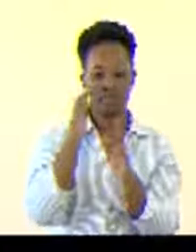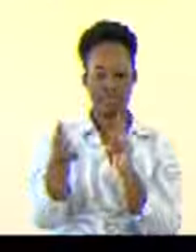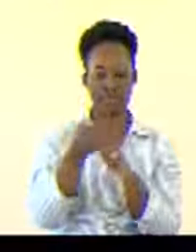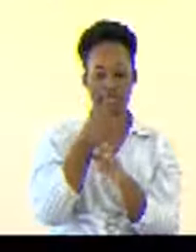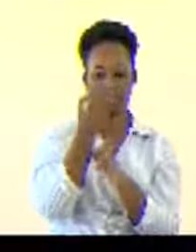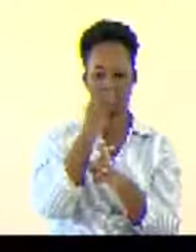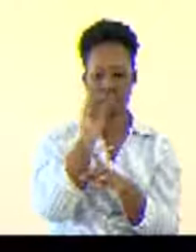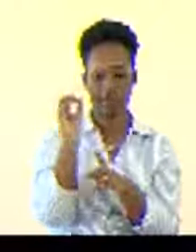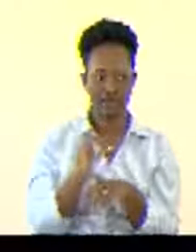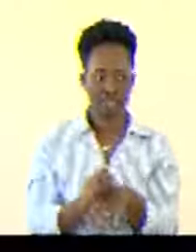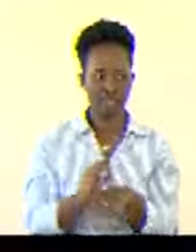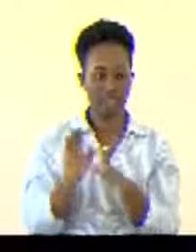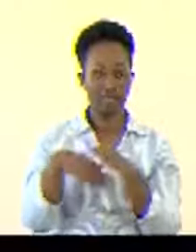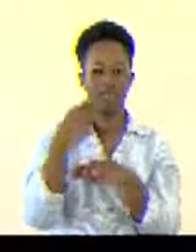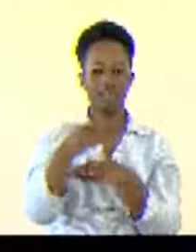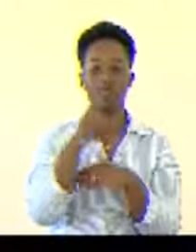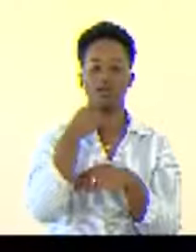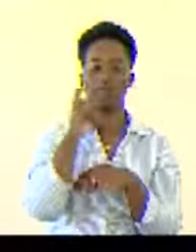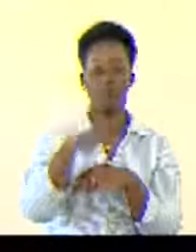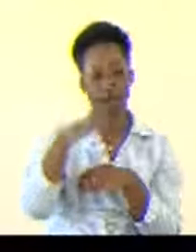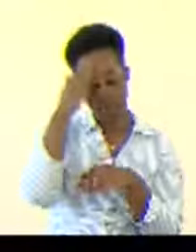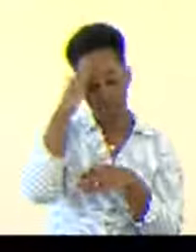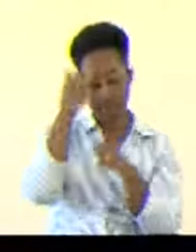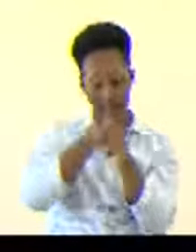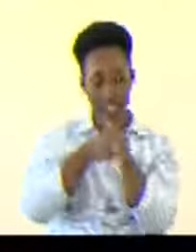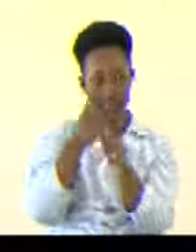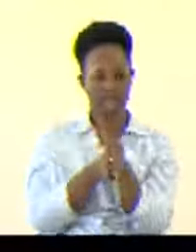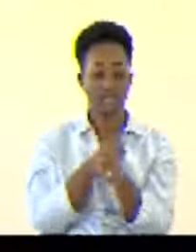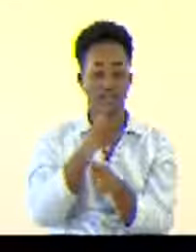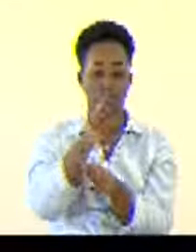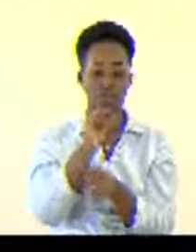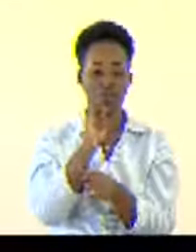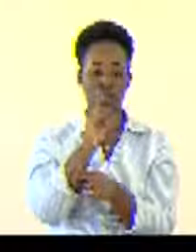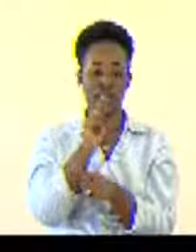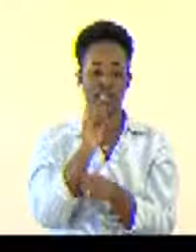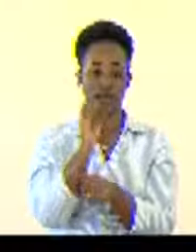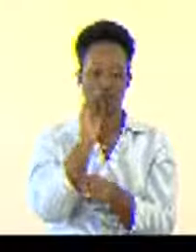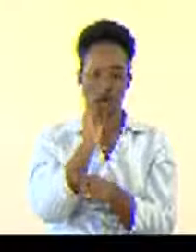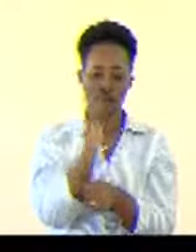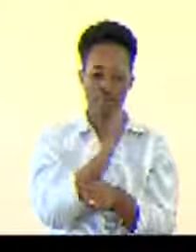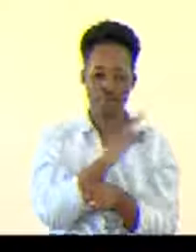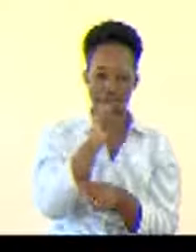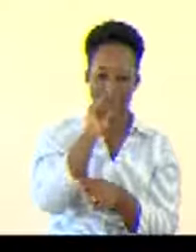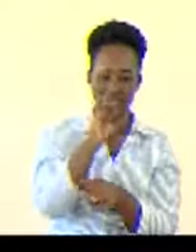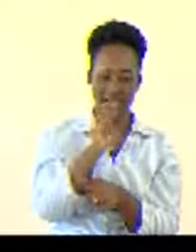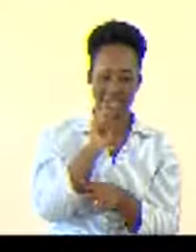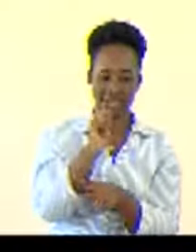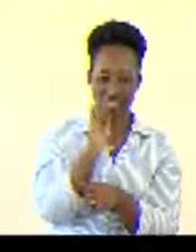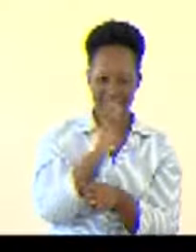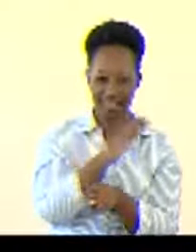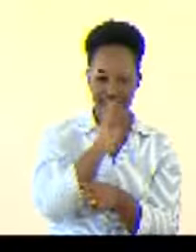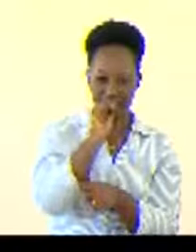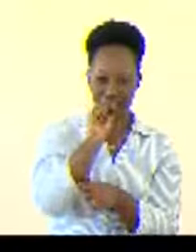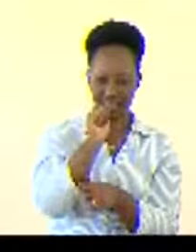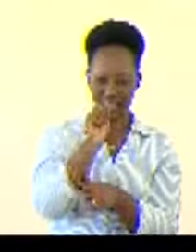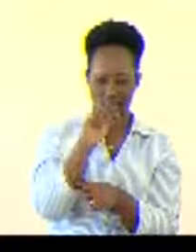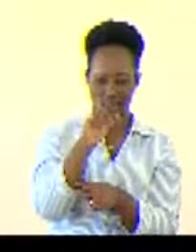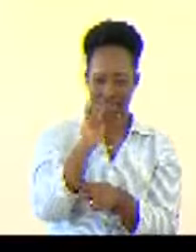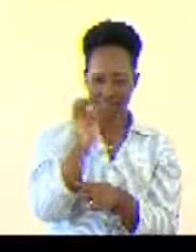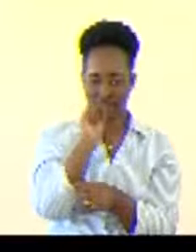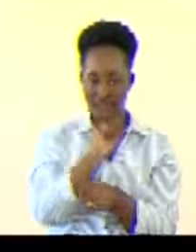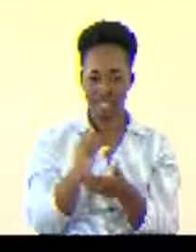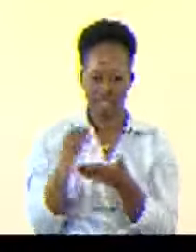30%, then you should know that each unit sold, each unit of net sales generates 30% as gross profit. That will be